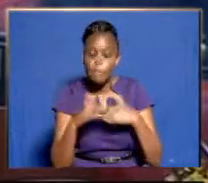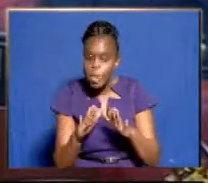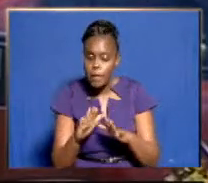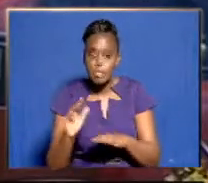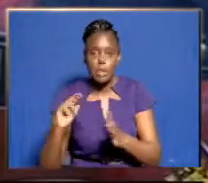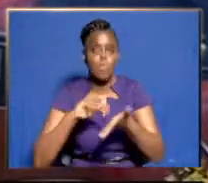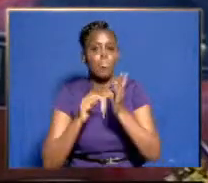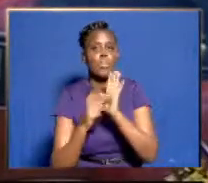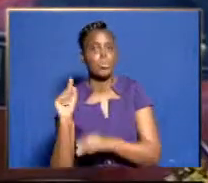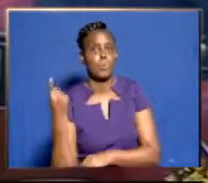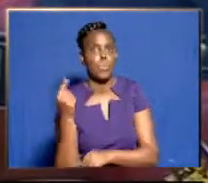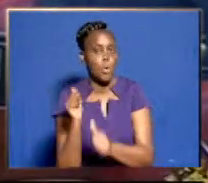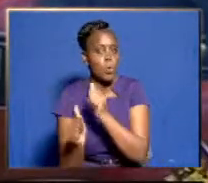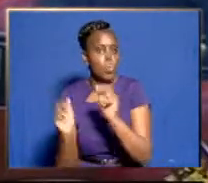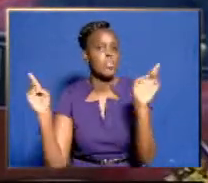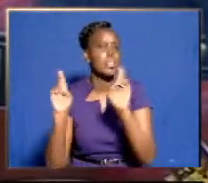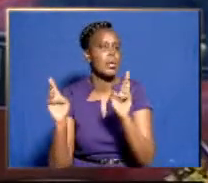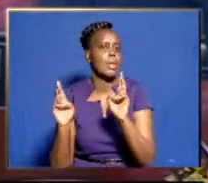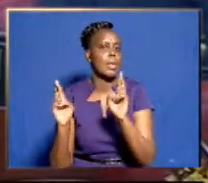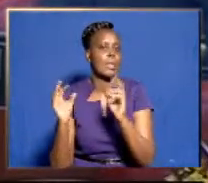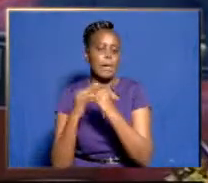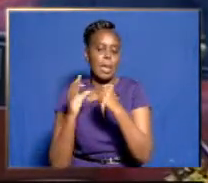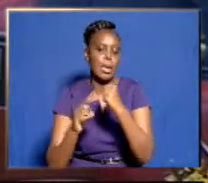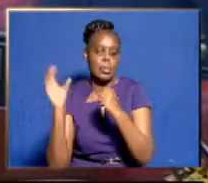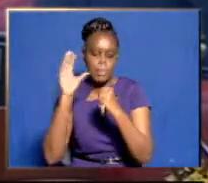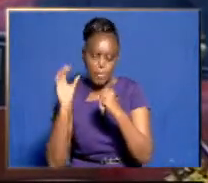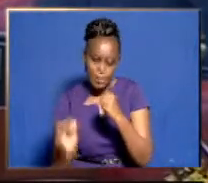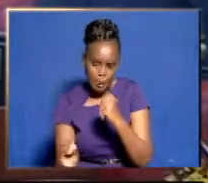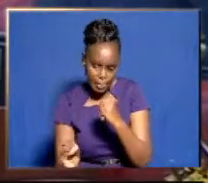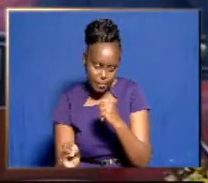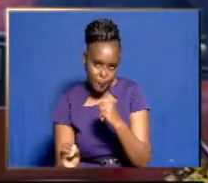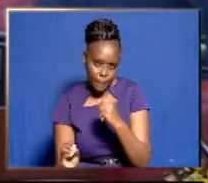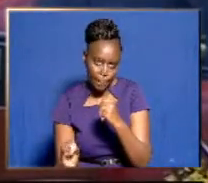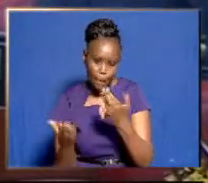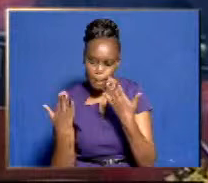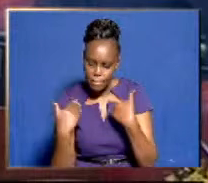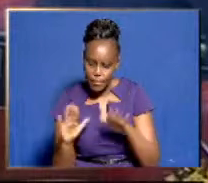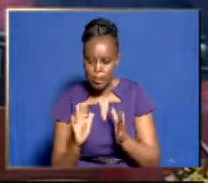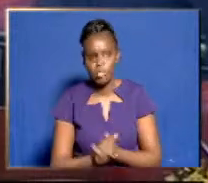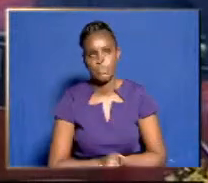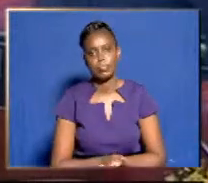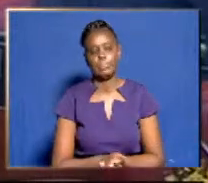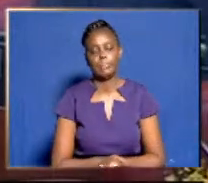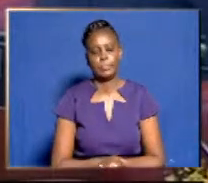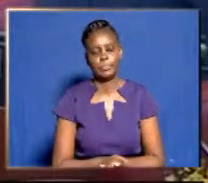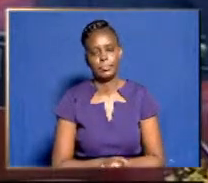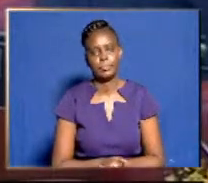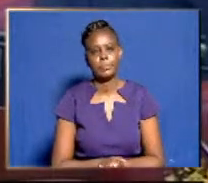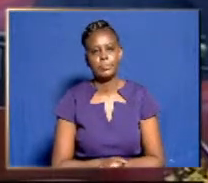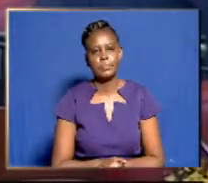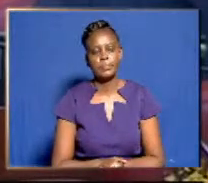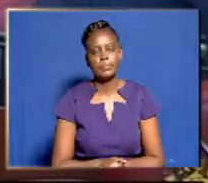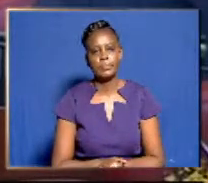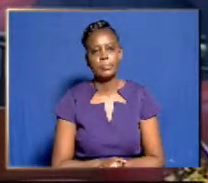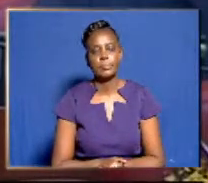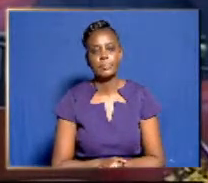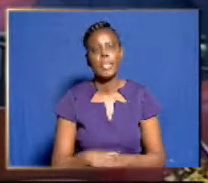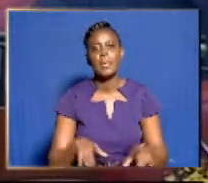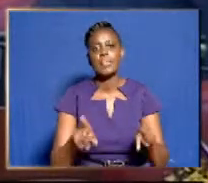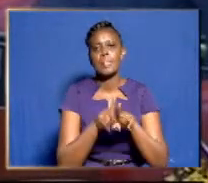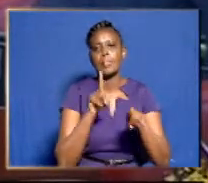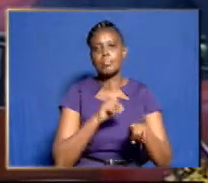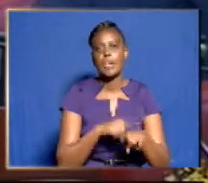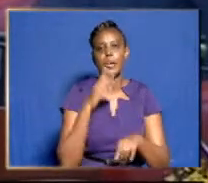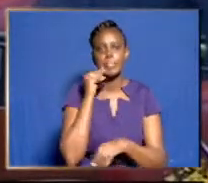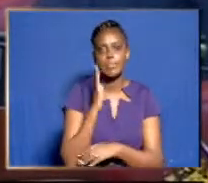project which is already over 80% finished, Honorable Speaker. We also,